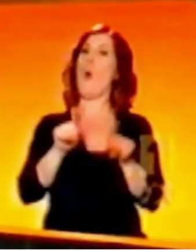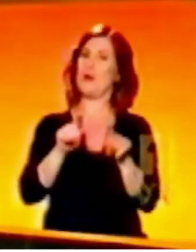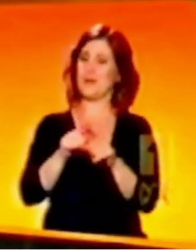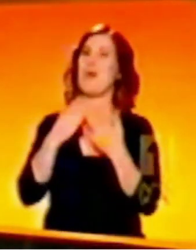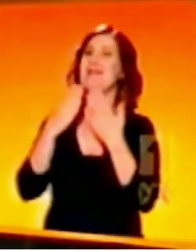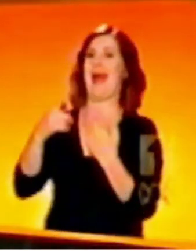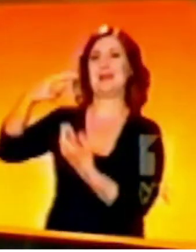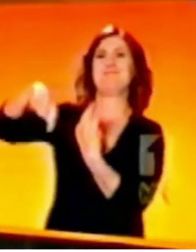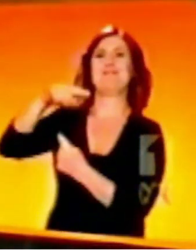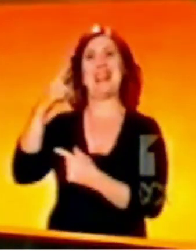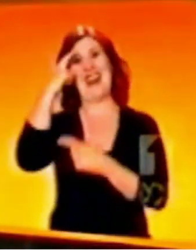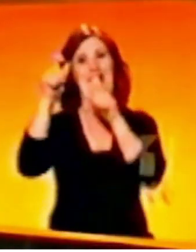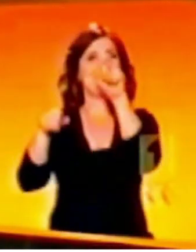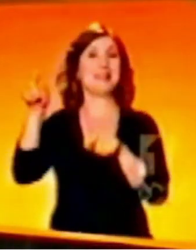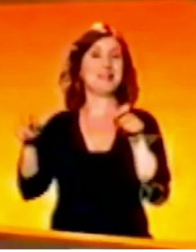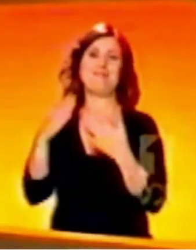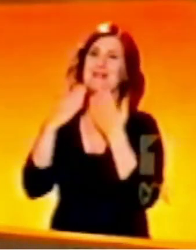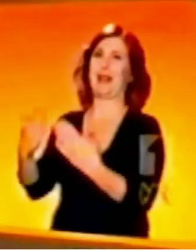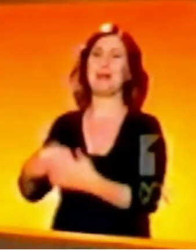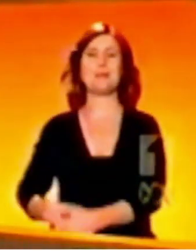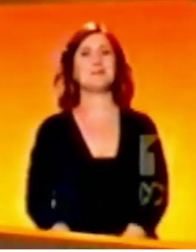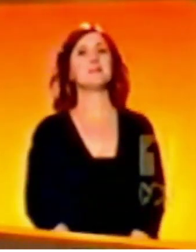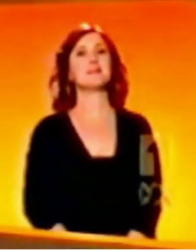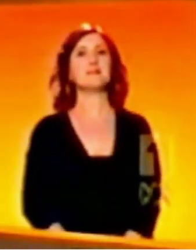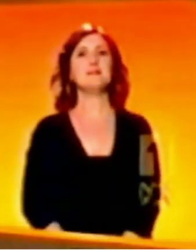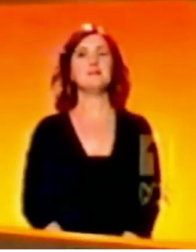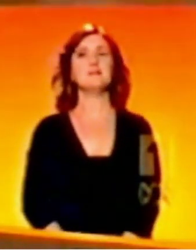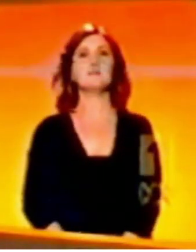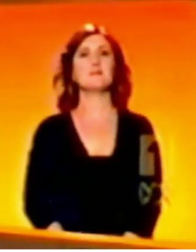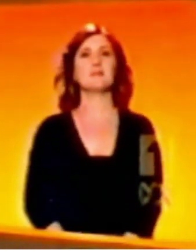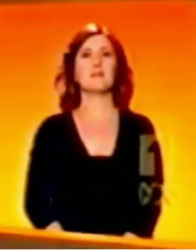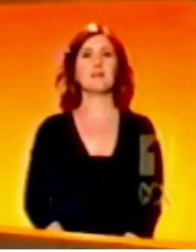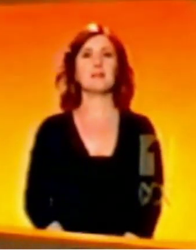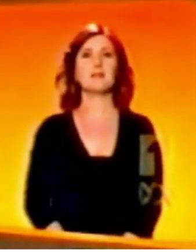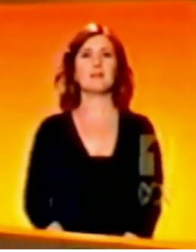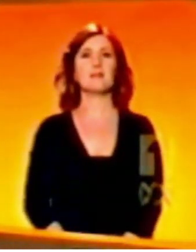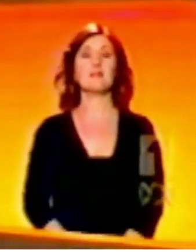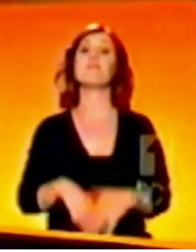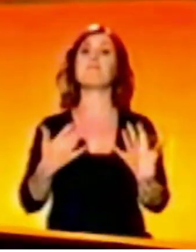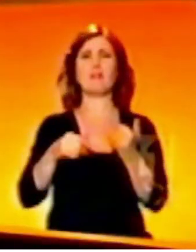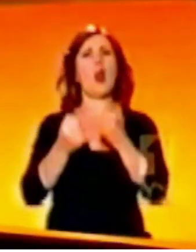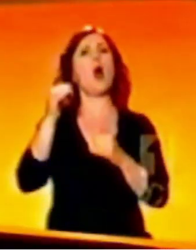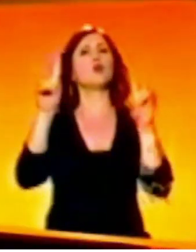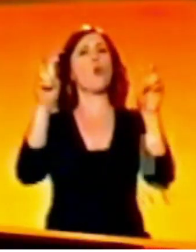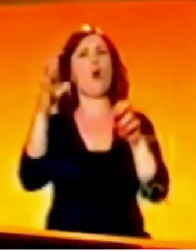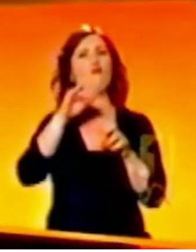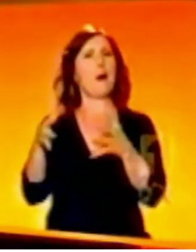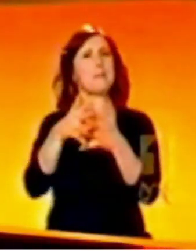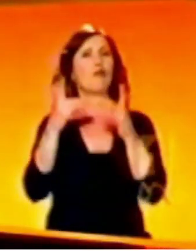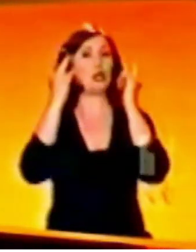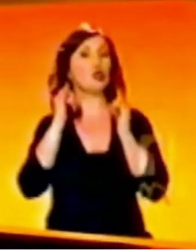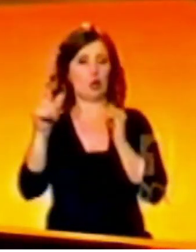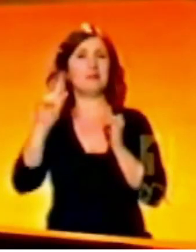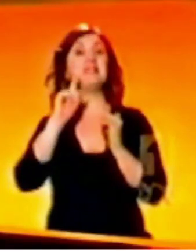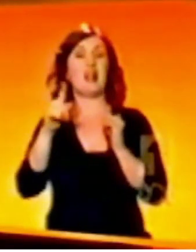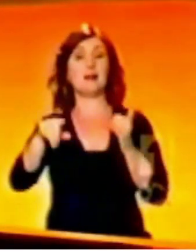And to all the inventors, thank you very much. Thank you very much. Finally, the quote from American Judge